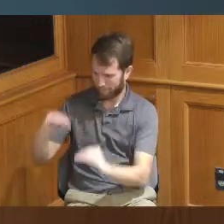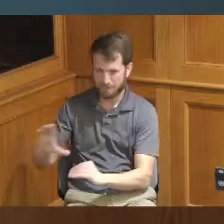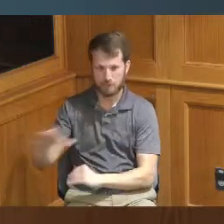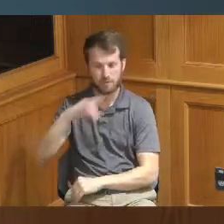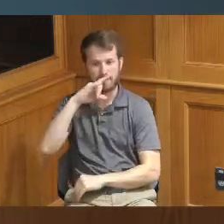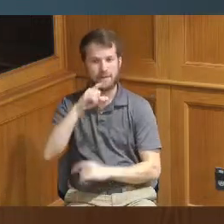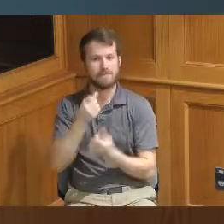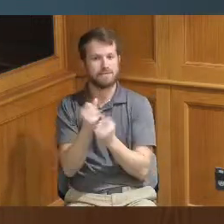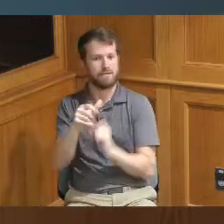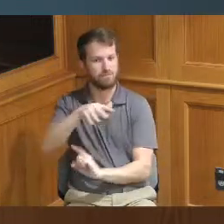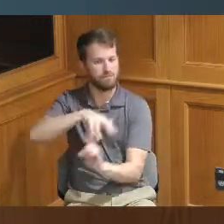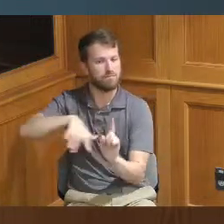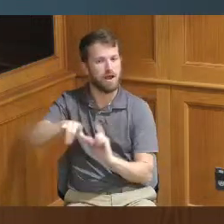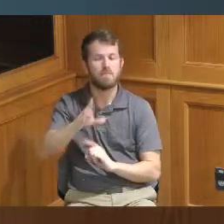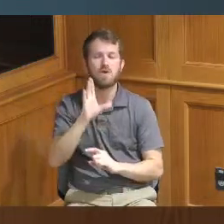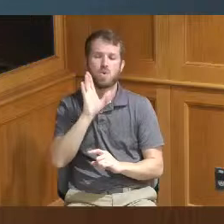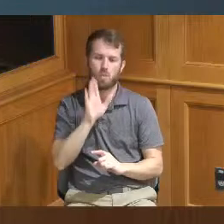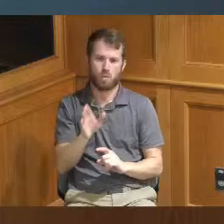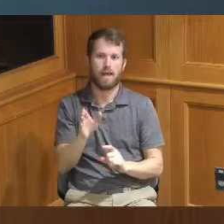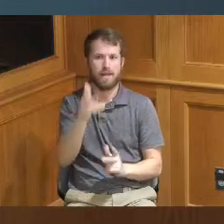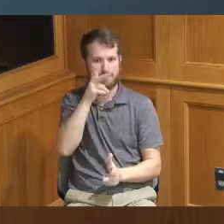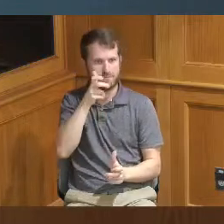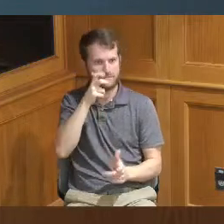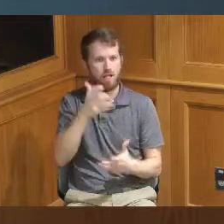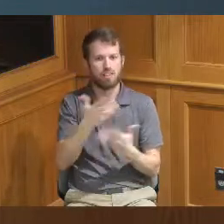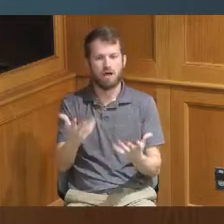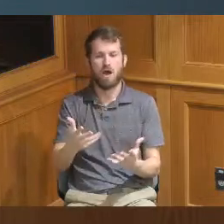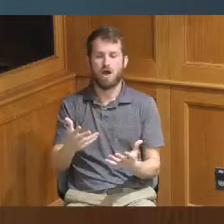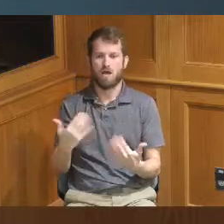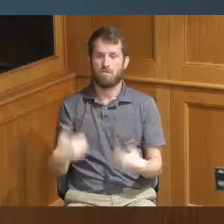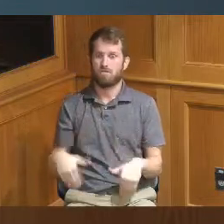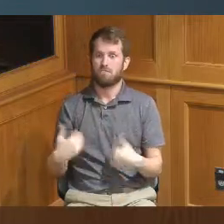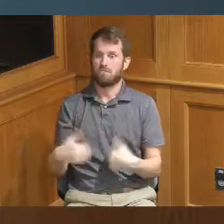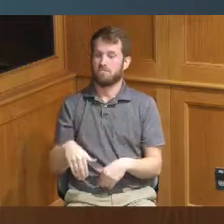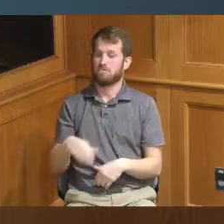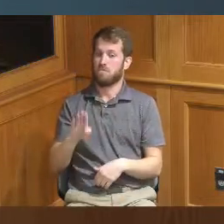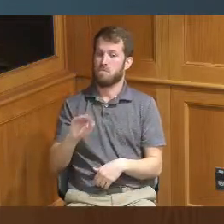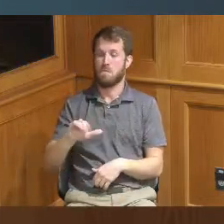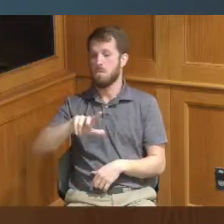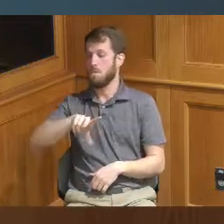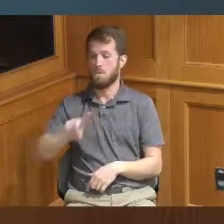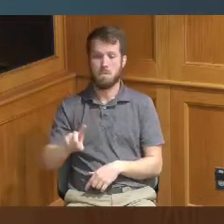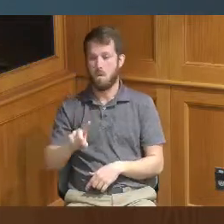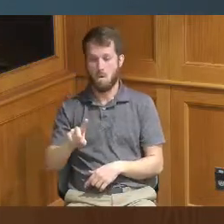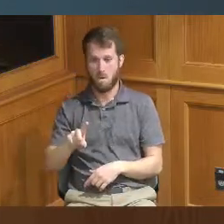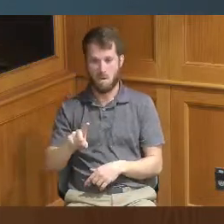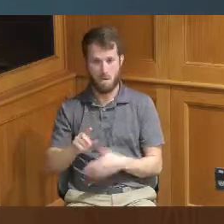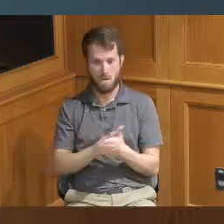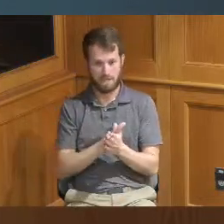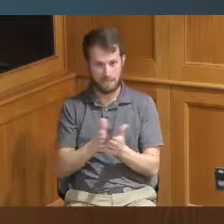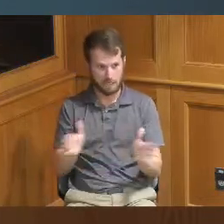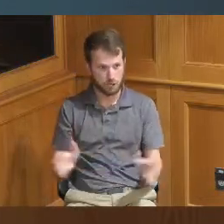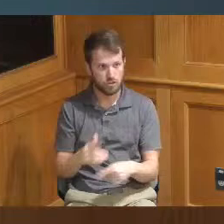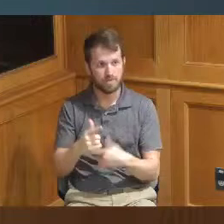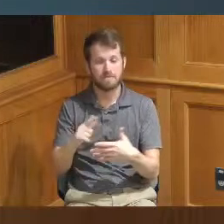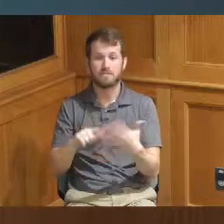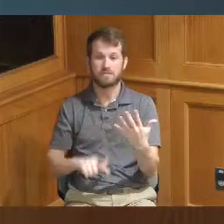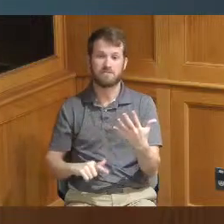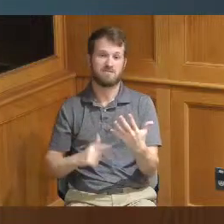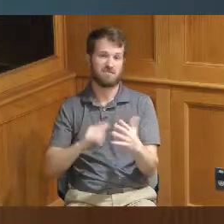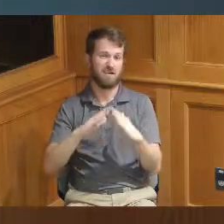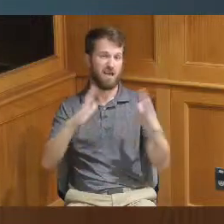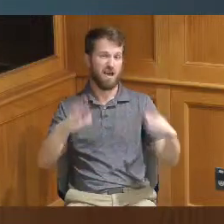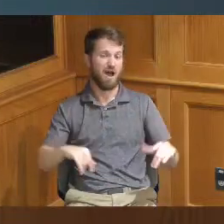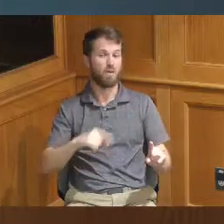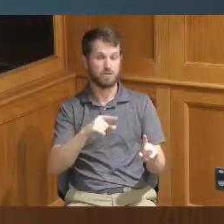environment. And you'll be hearing about a lot of bold initiatives, affordable housing. You'll be able to see what we've done so far with the